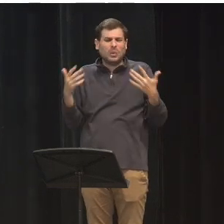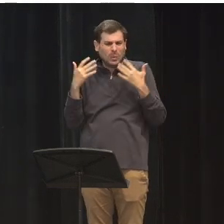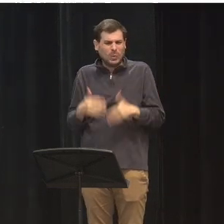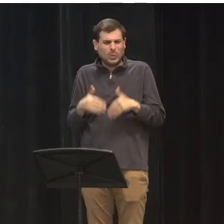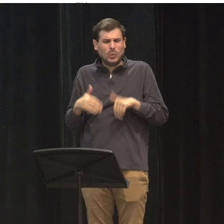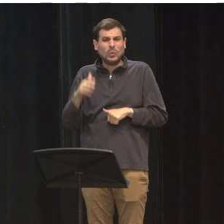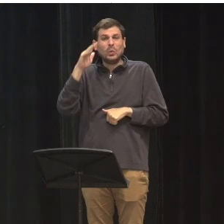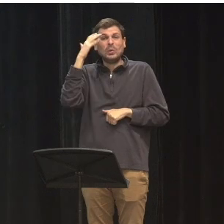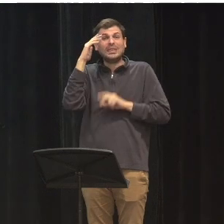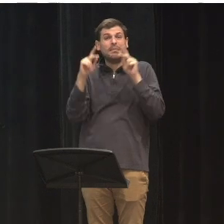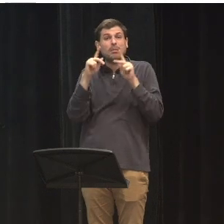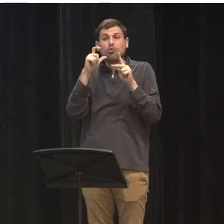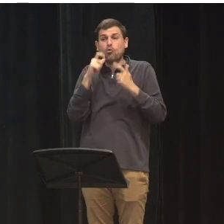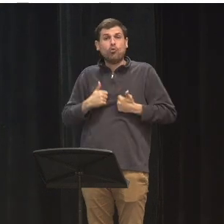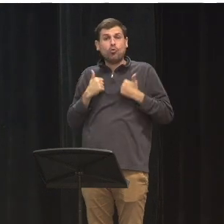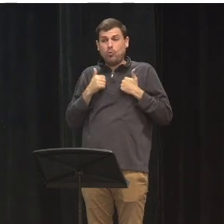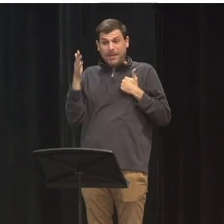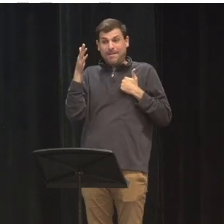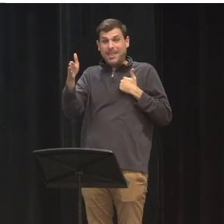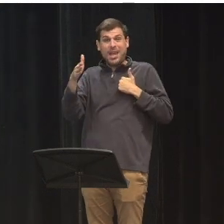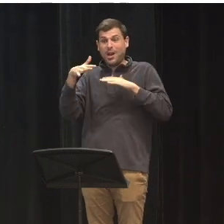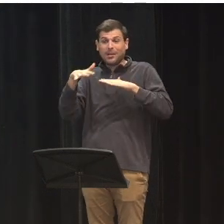like it's going to make living there practically